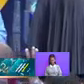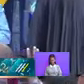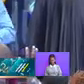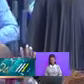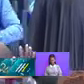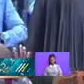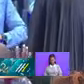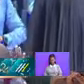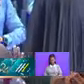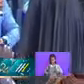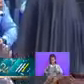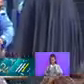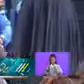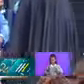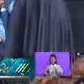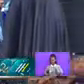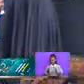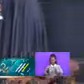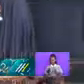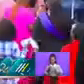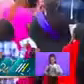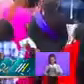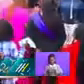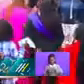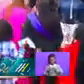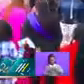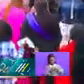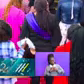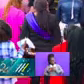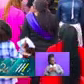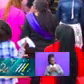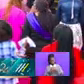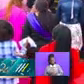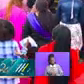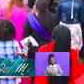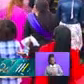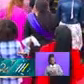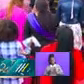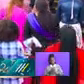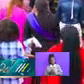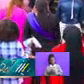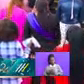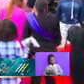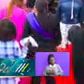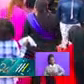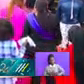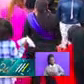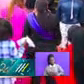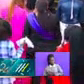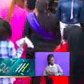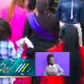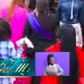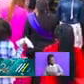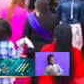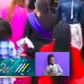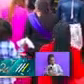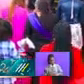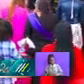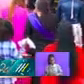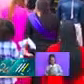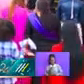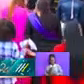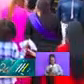sh and if you are here you are struggling with a baby you have never